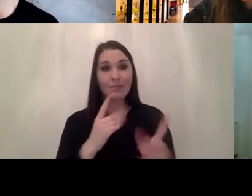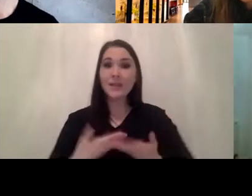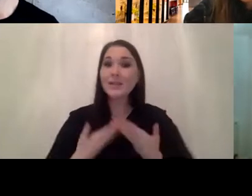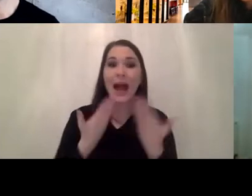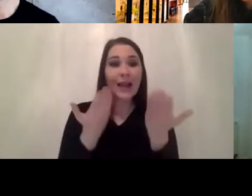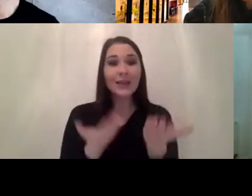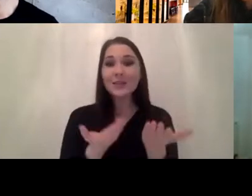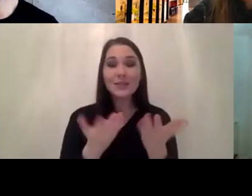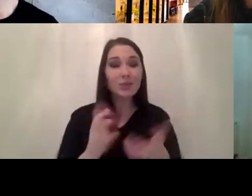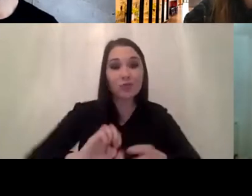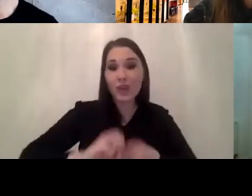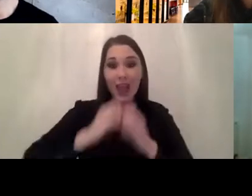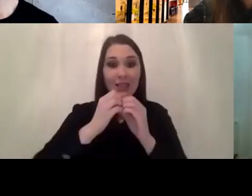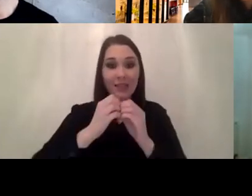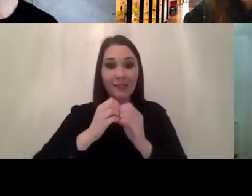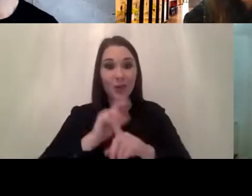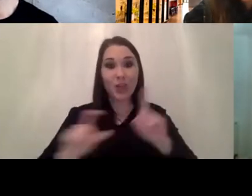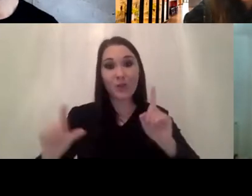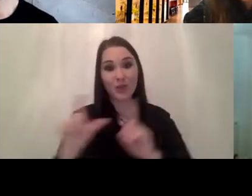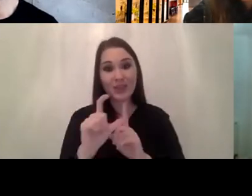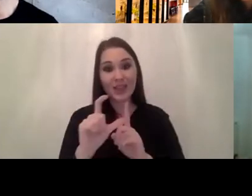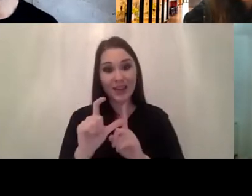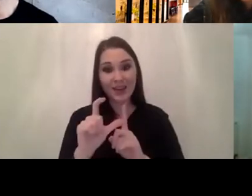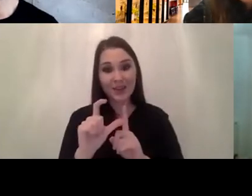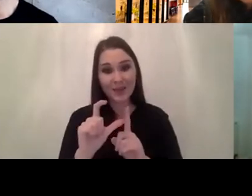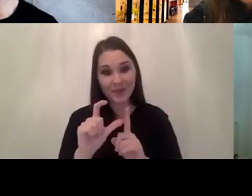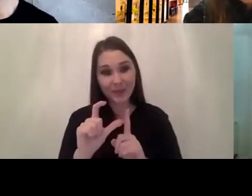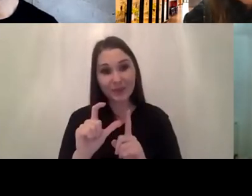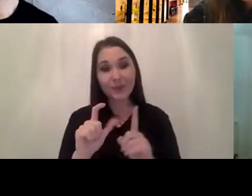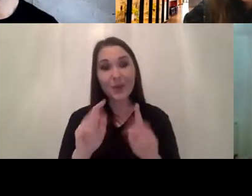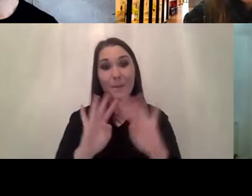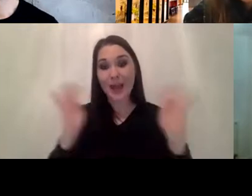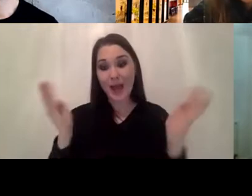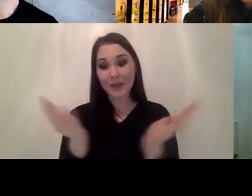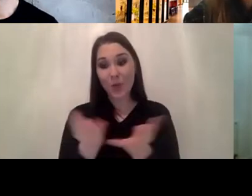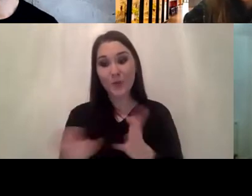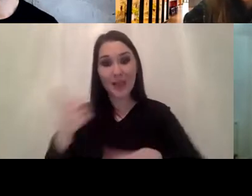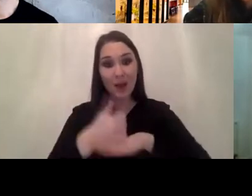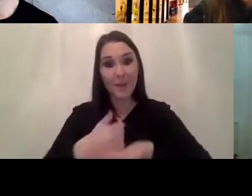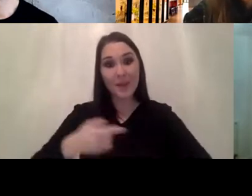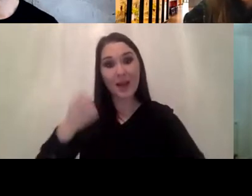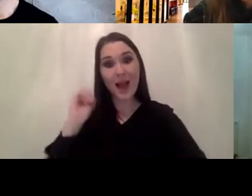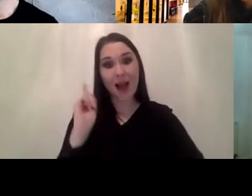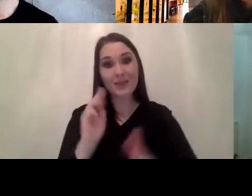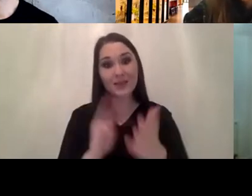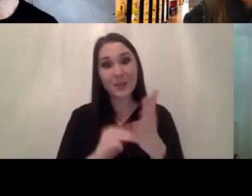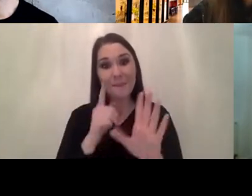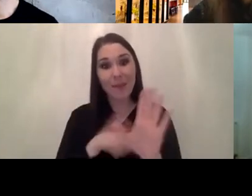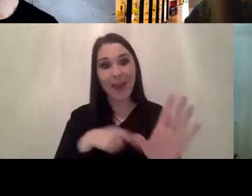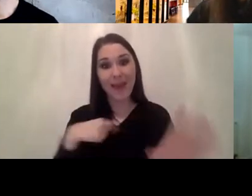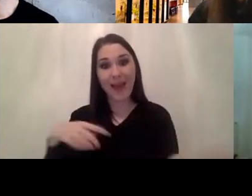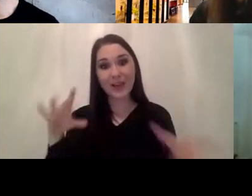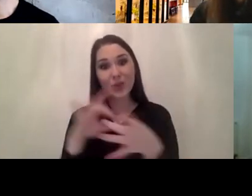creative community. So there was a platform set up last May. I joined it in July,